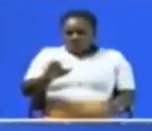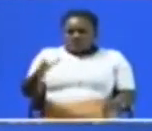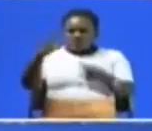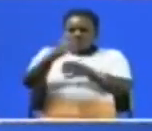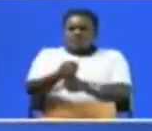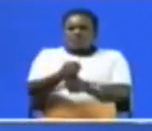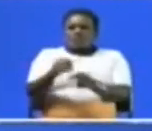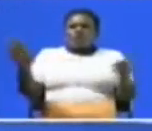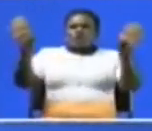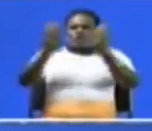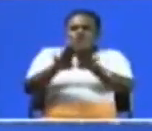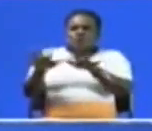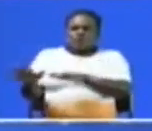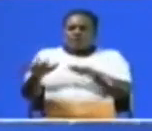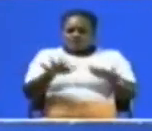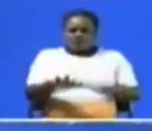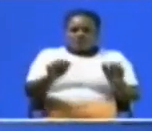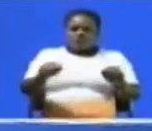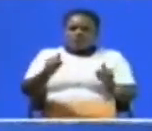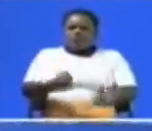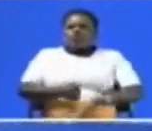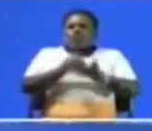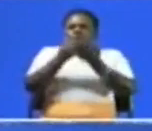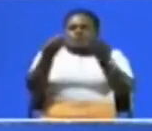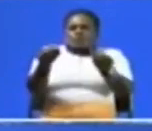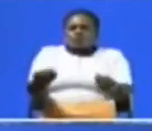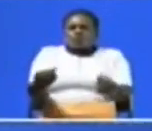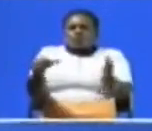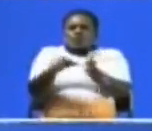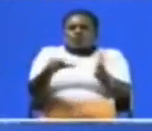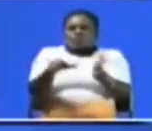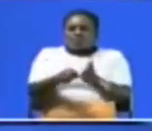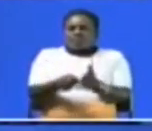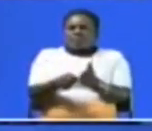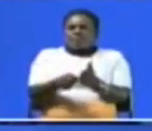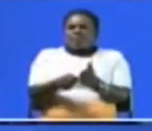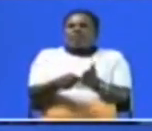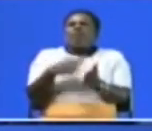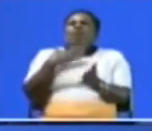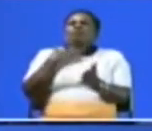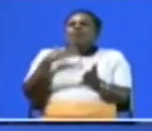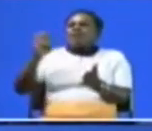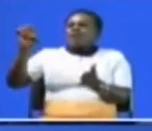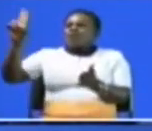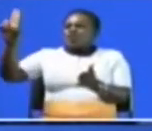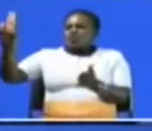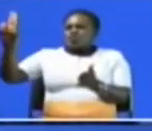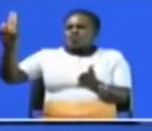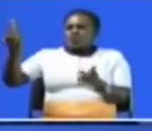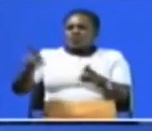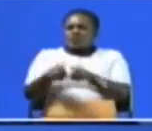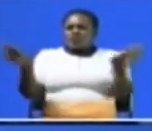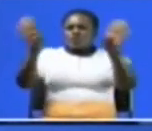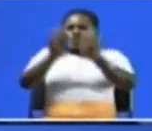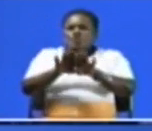Coalition says closing key markets will go a long way in addressing the poaching menace. We want the European Union also